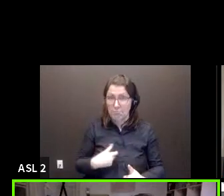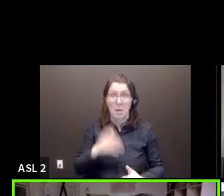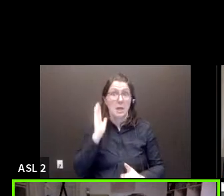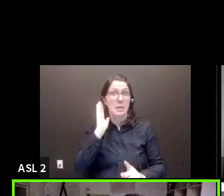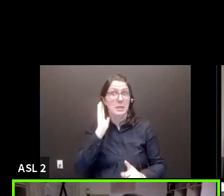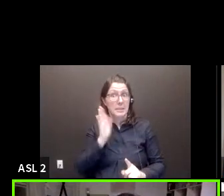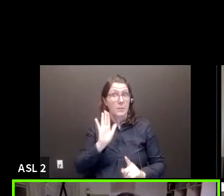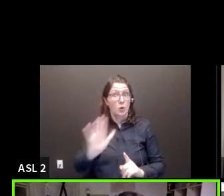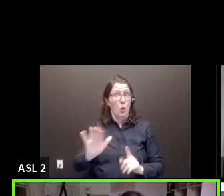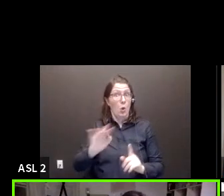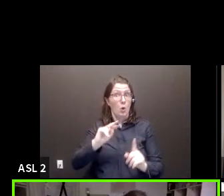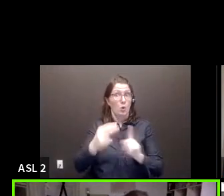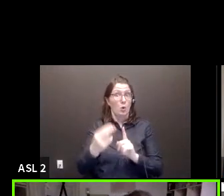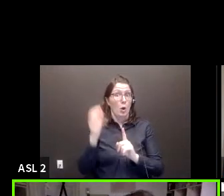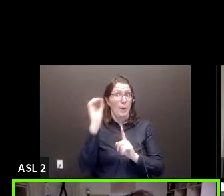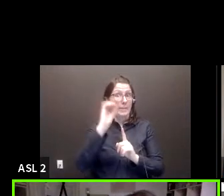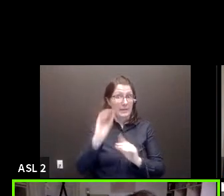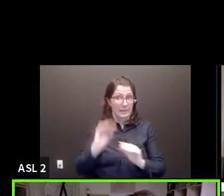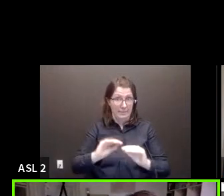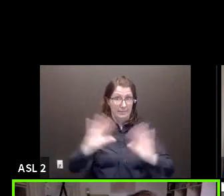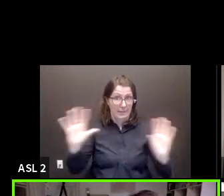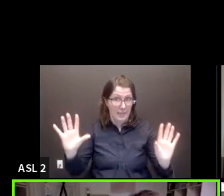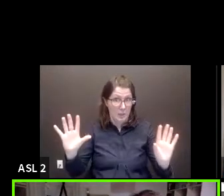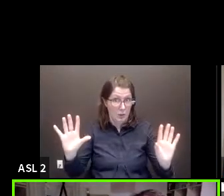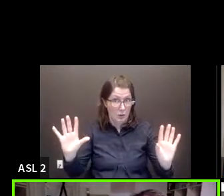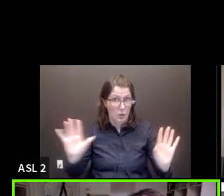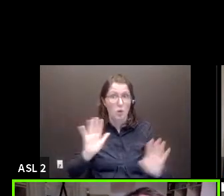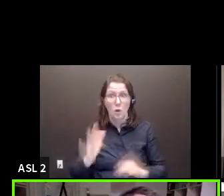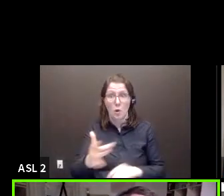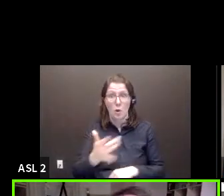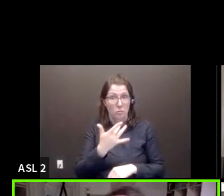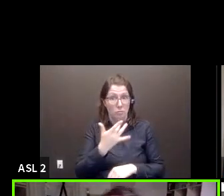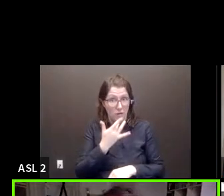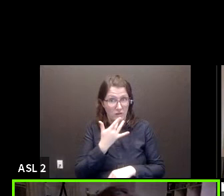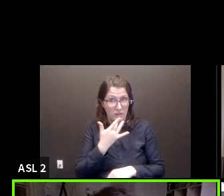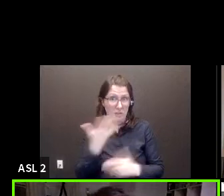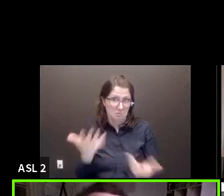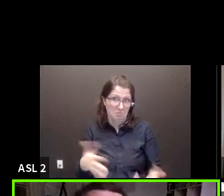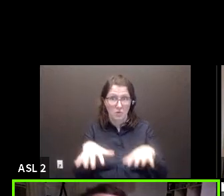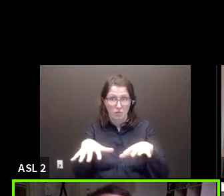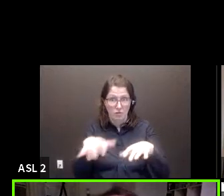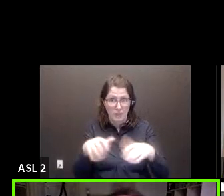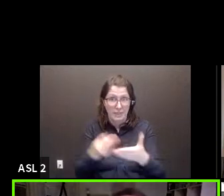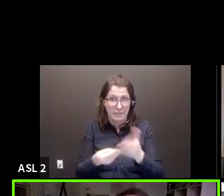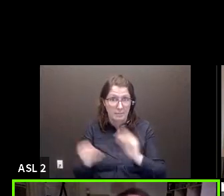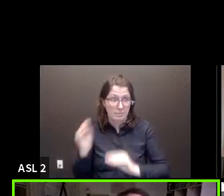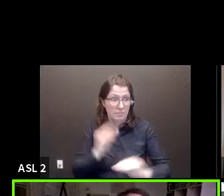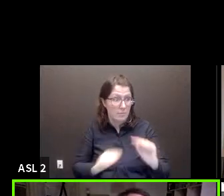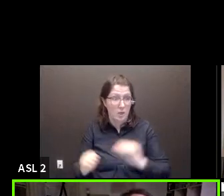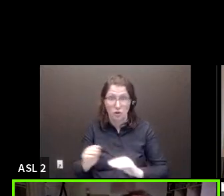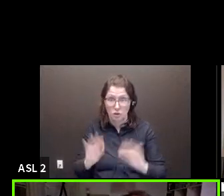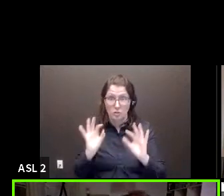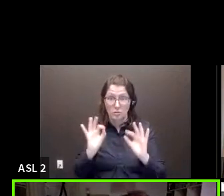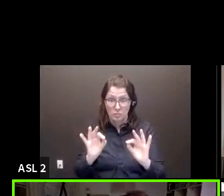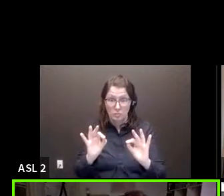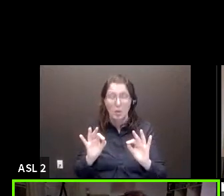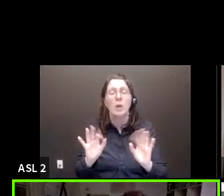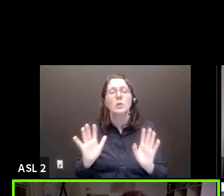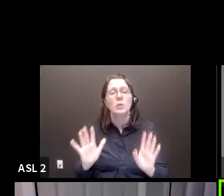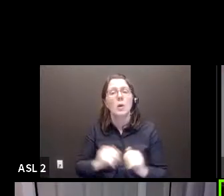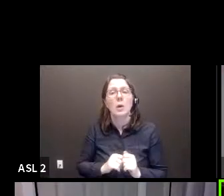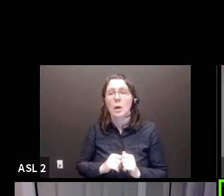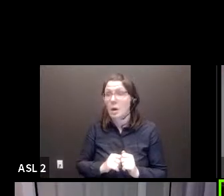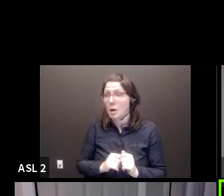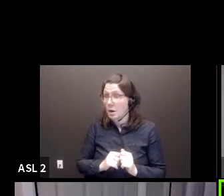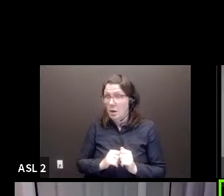and and where your preference is as far as it goes and so um i thank you as i said i don't see